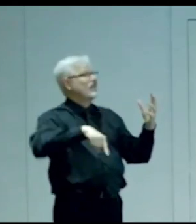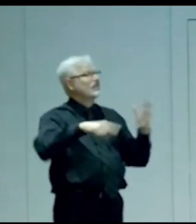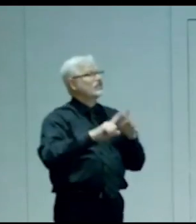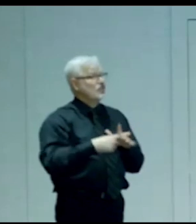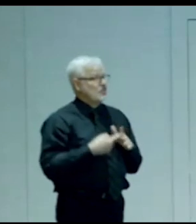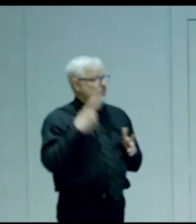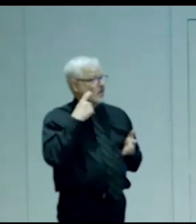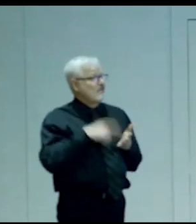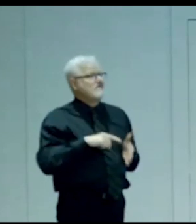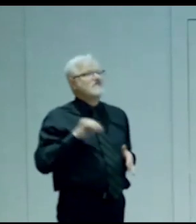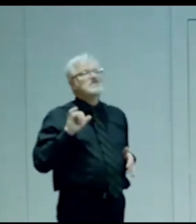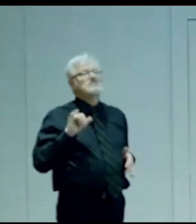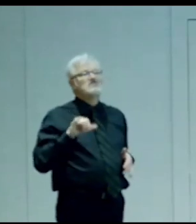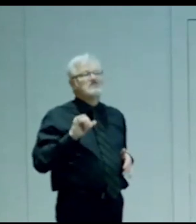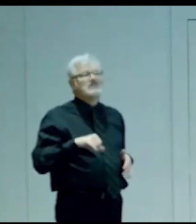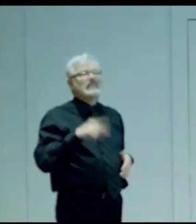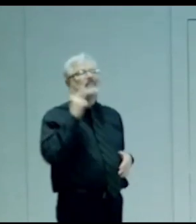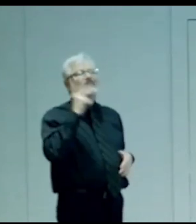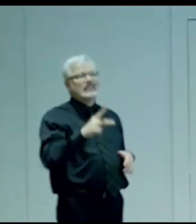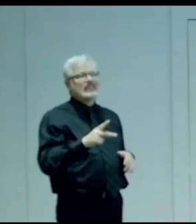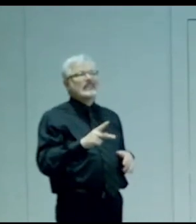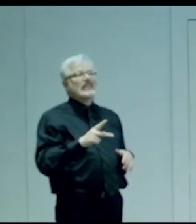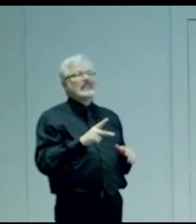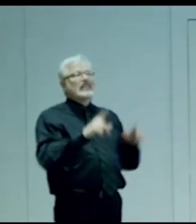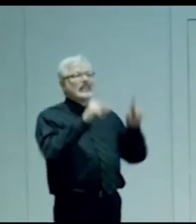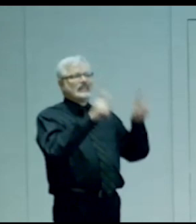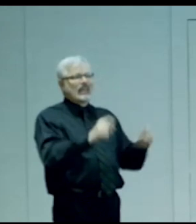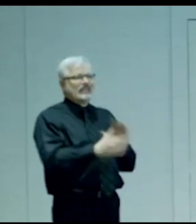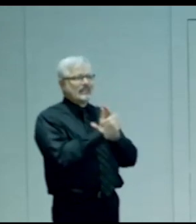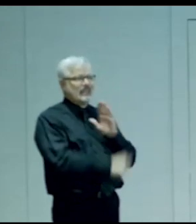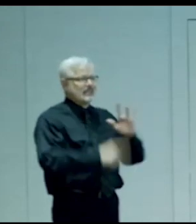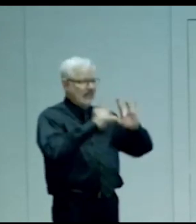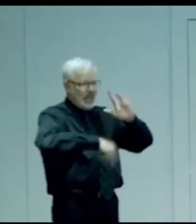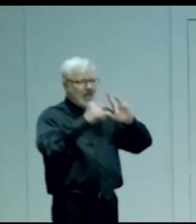those performance gaps they see in their tests are